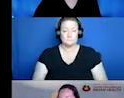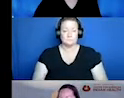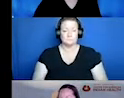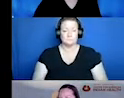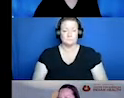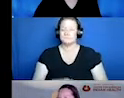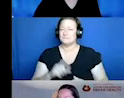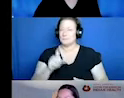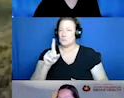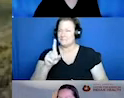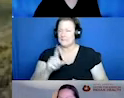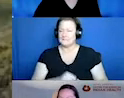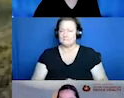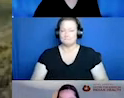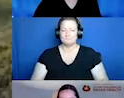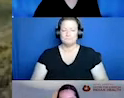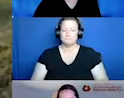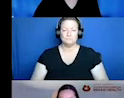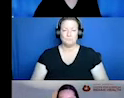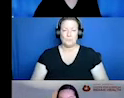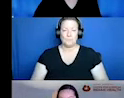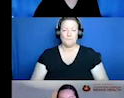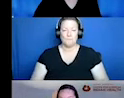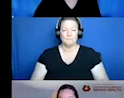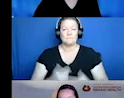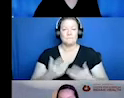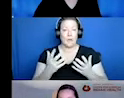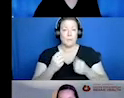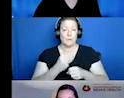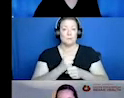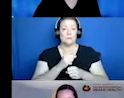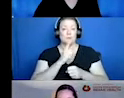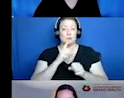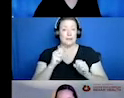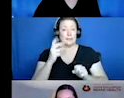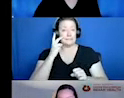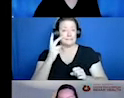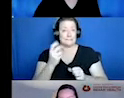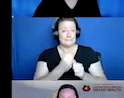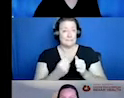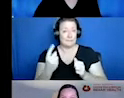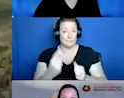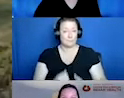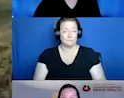Give me just a second. I want to make sure I can see everybody.